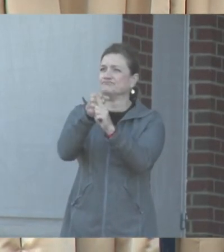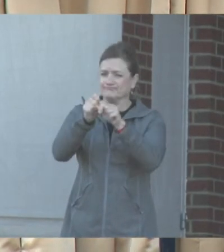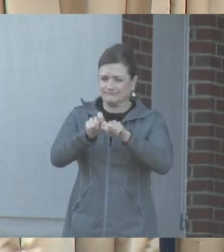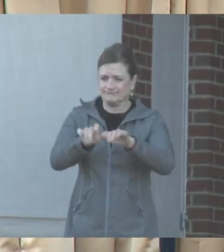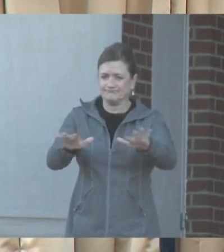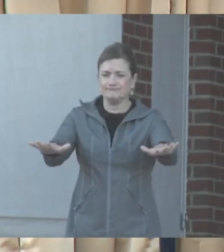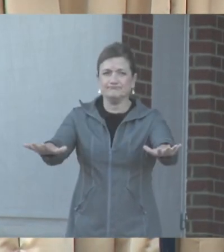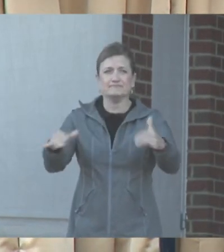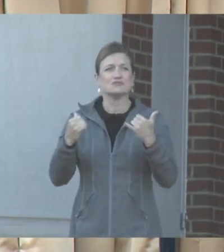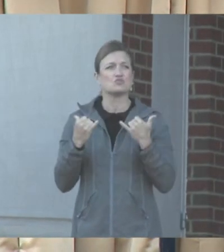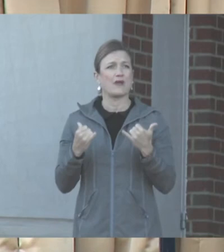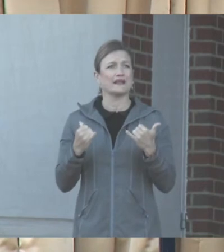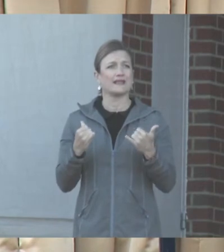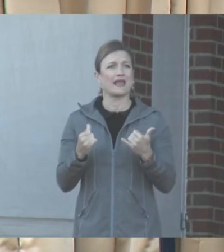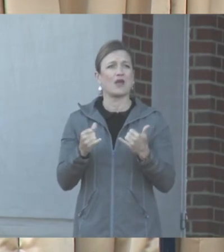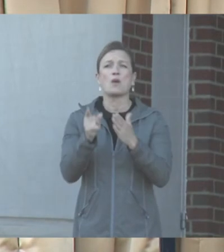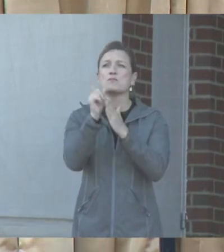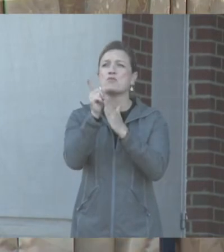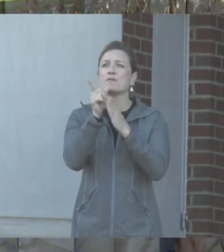for a moment of silence.